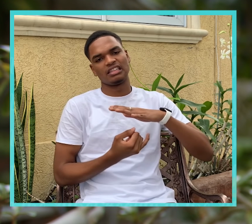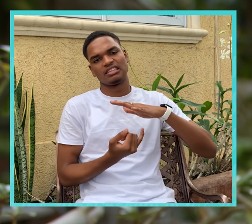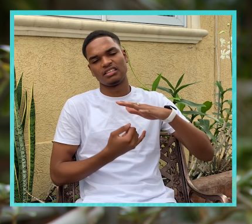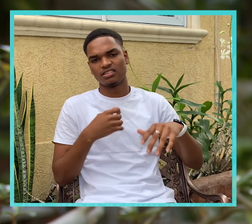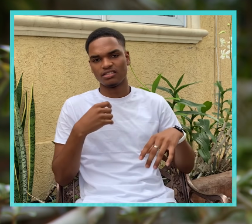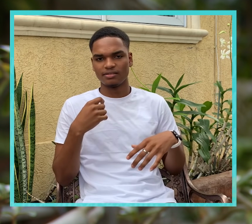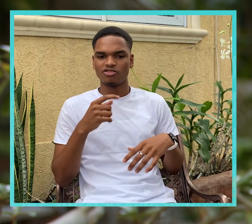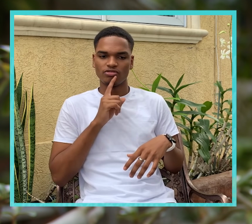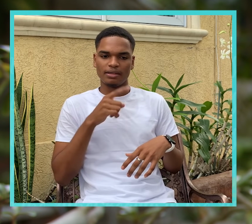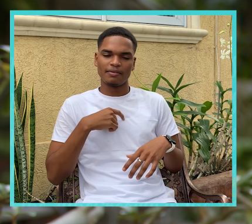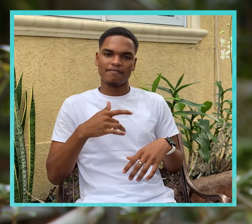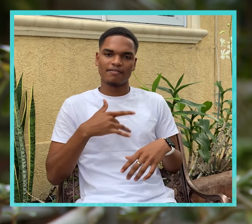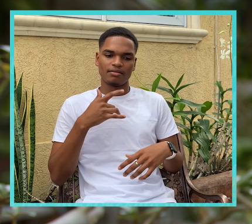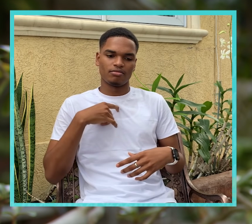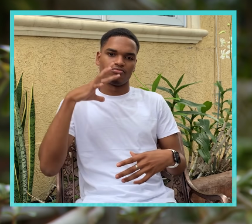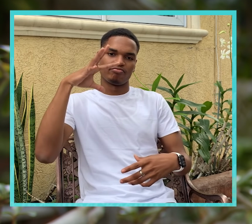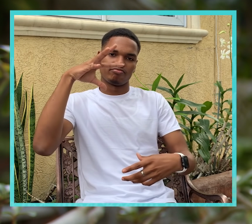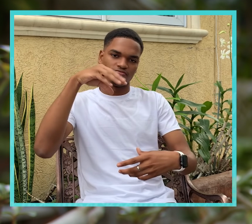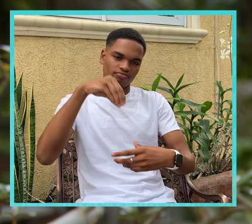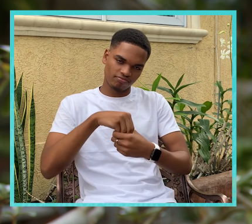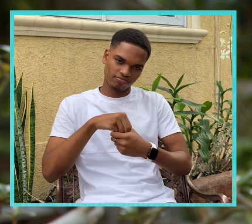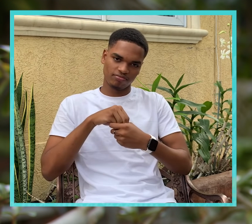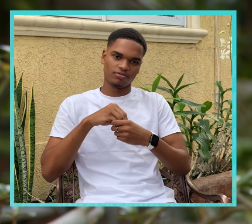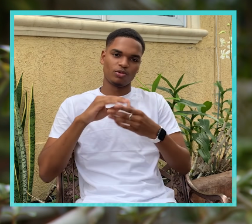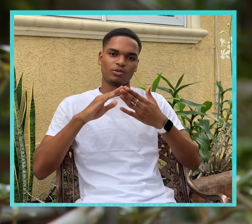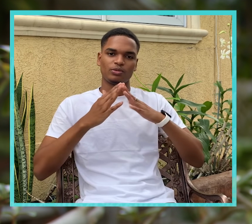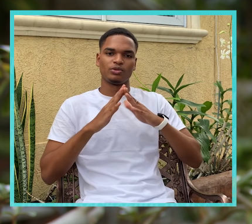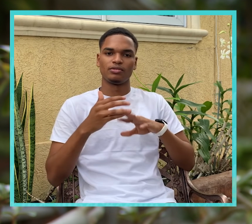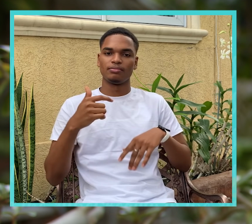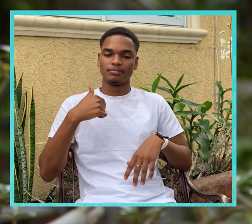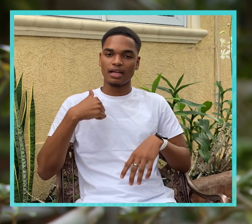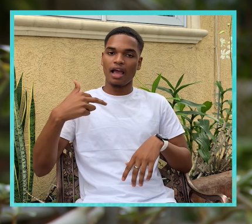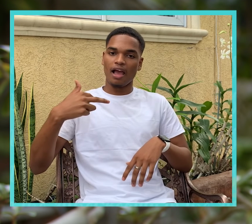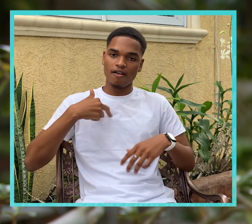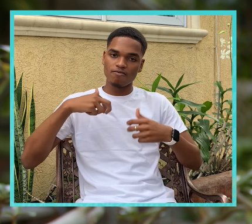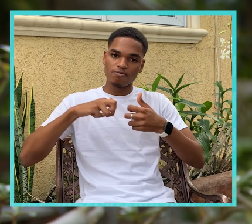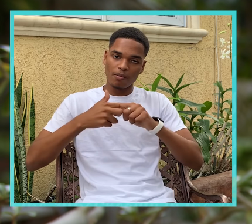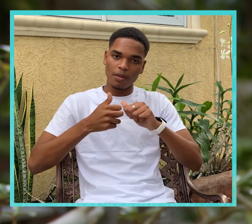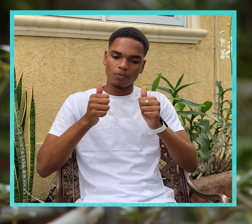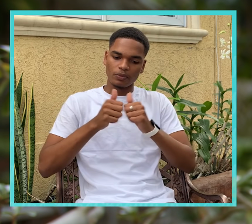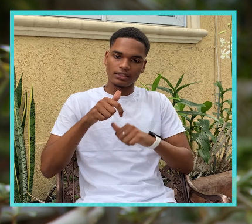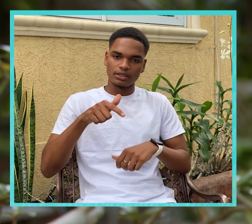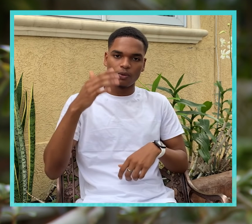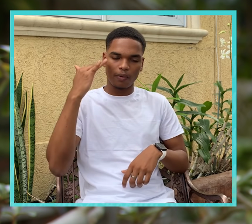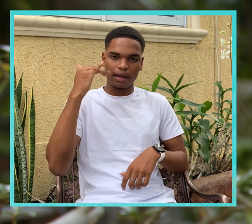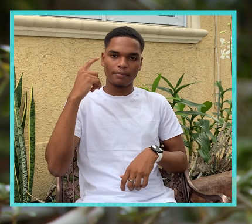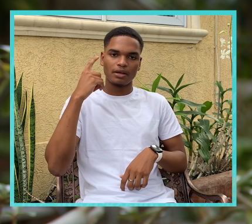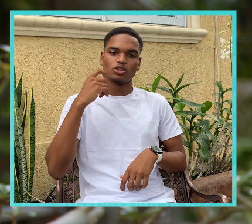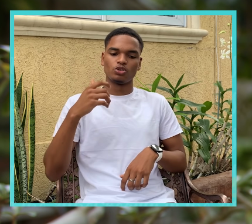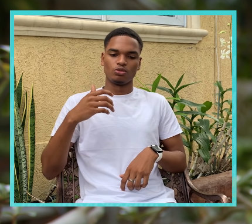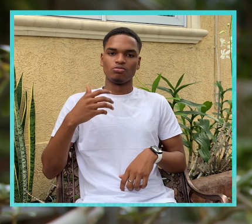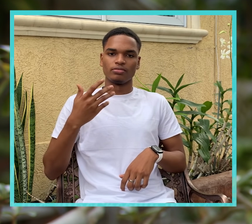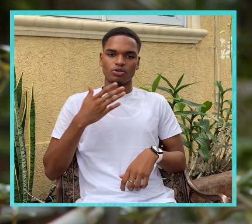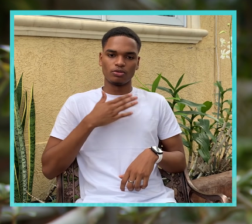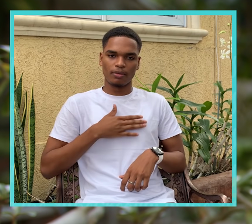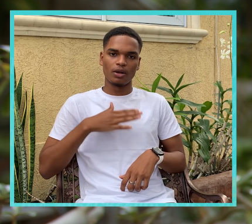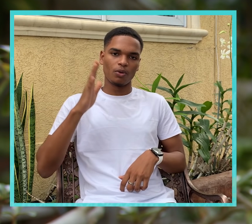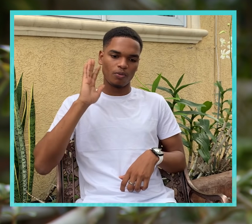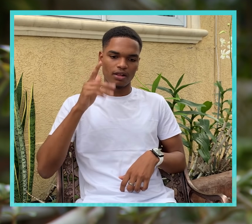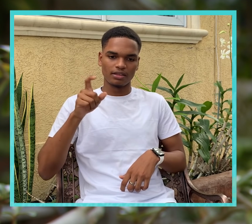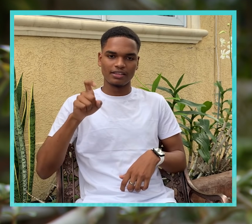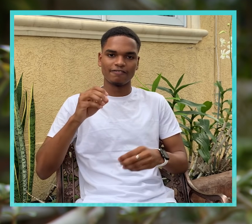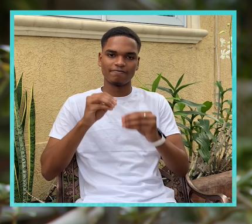part of society. And you now can say, hey, I have a problem with this because somebody's there to facilitate your communication.